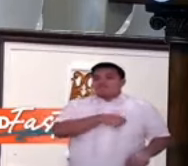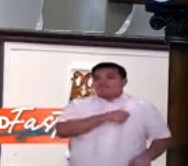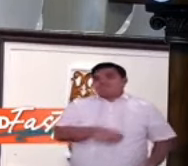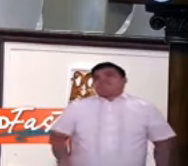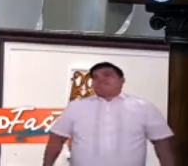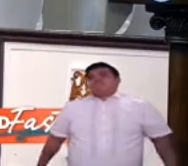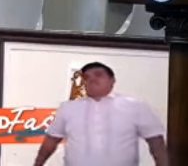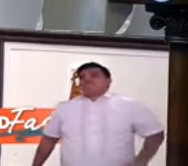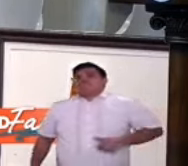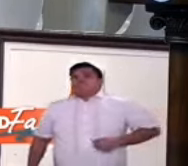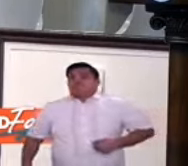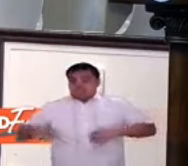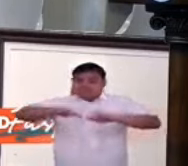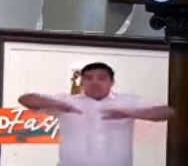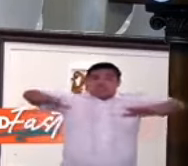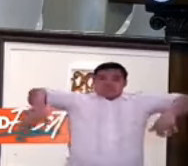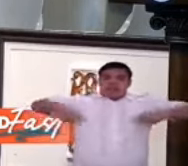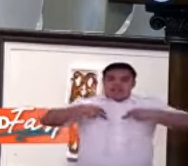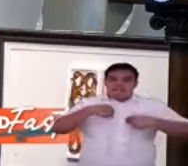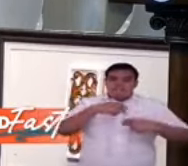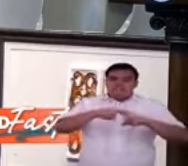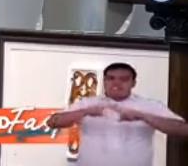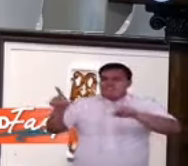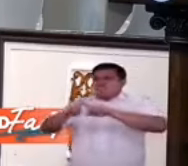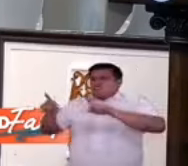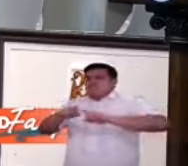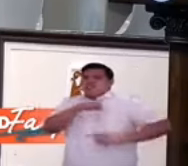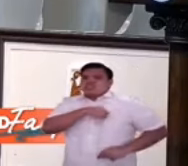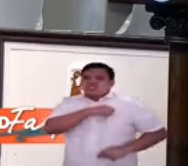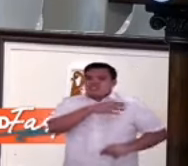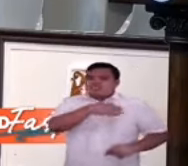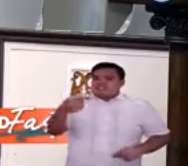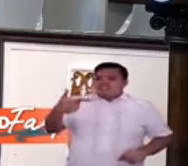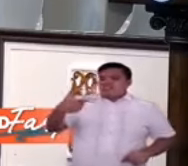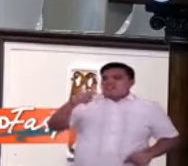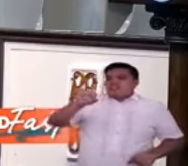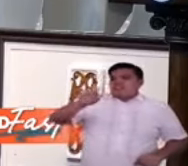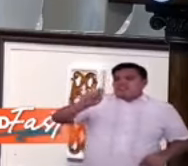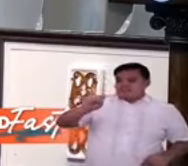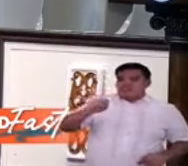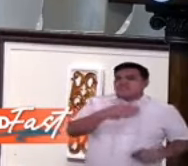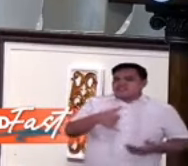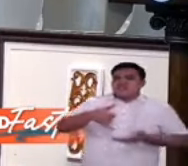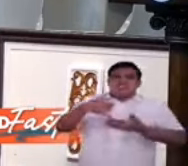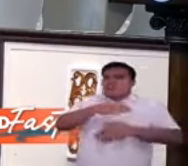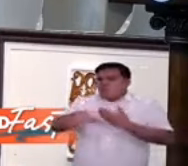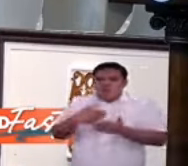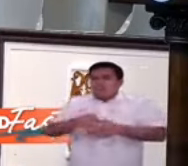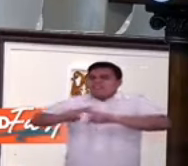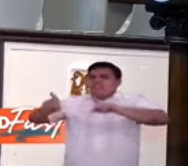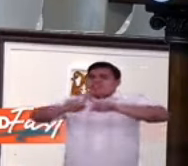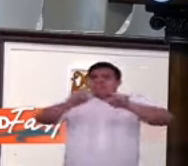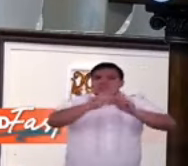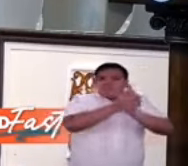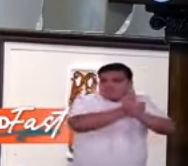and Esau. Children are different in attitudes, gifts, demeanor, psyche. Find